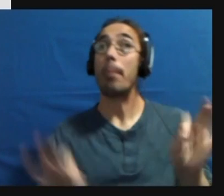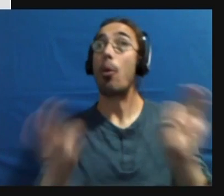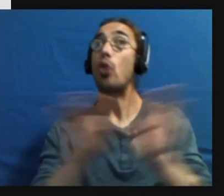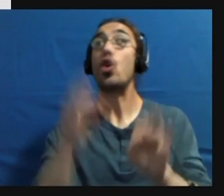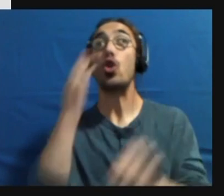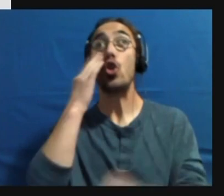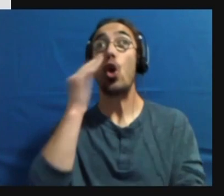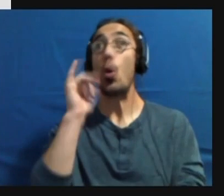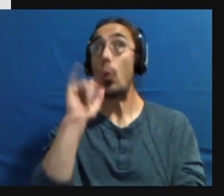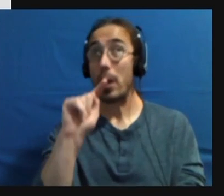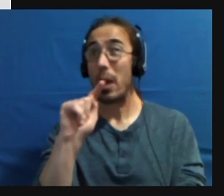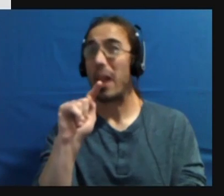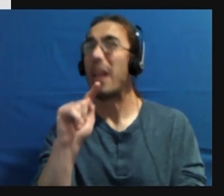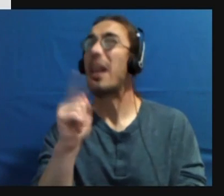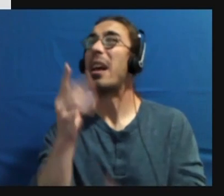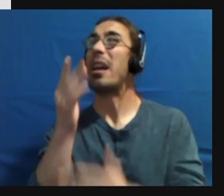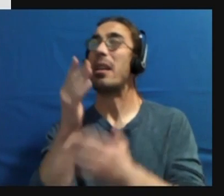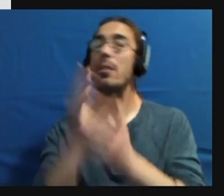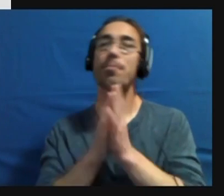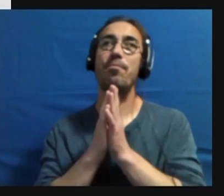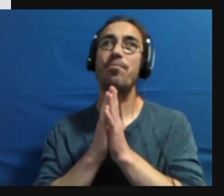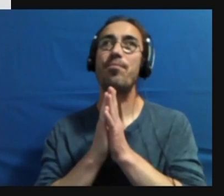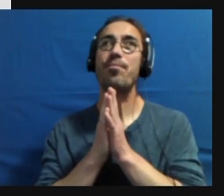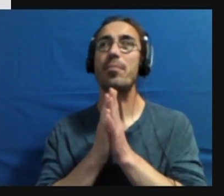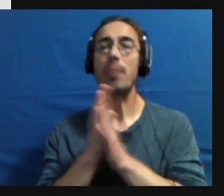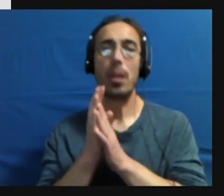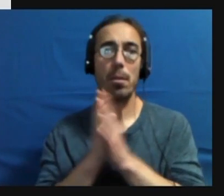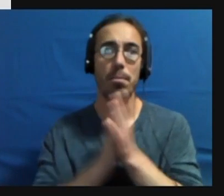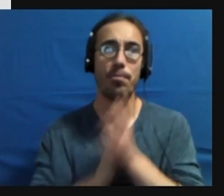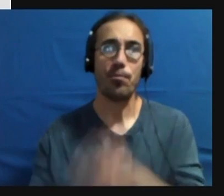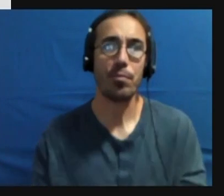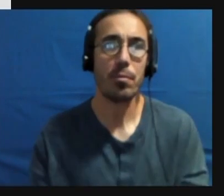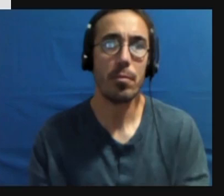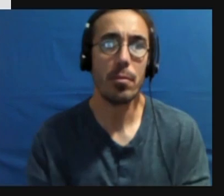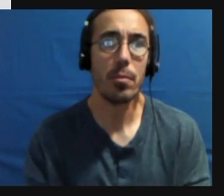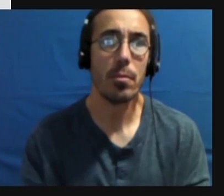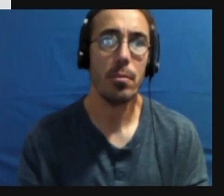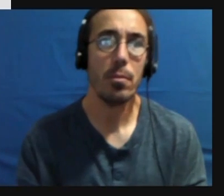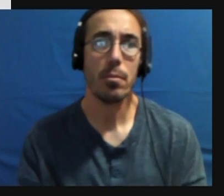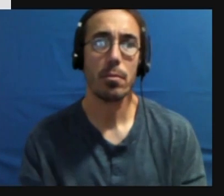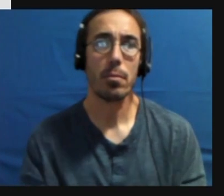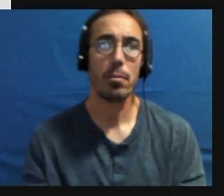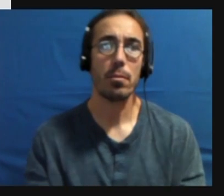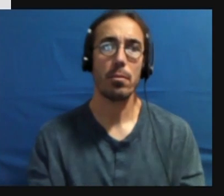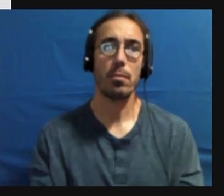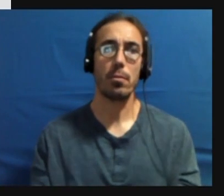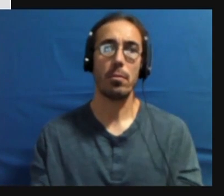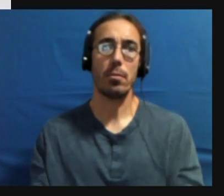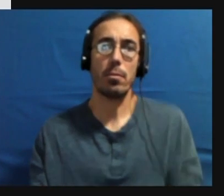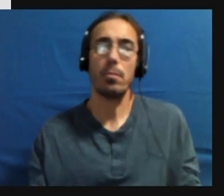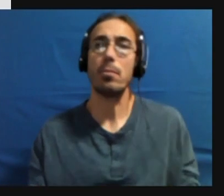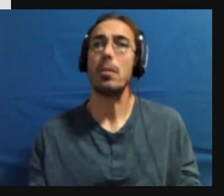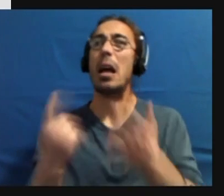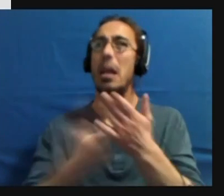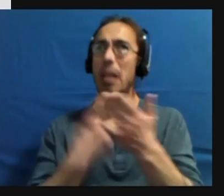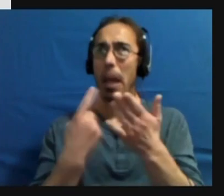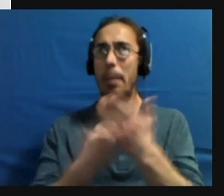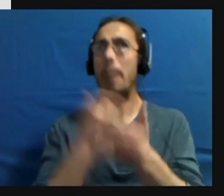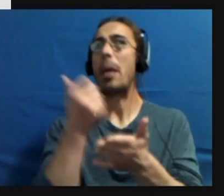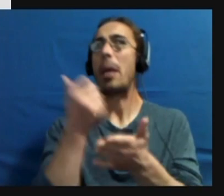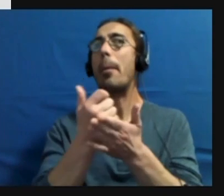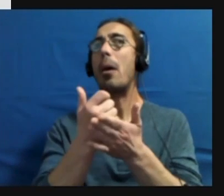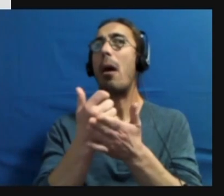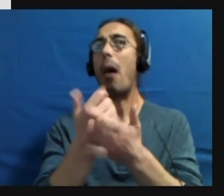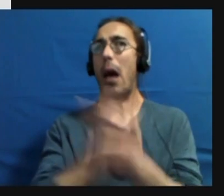some of this starts to help us see that maybe some of the ways that